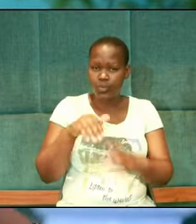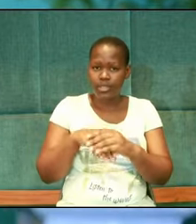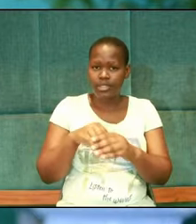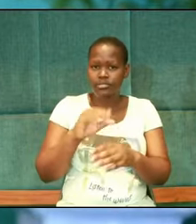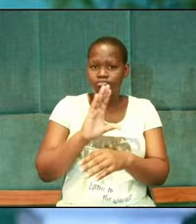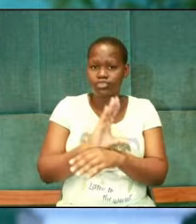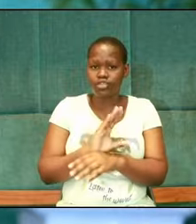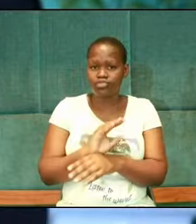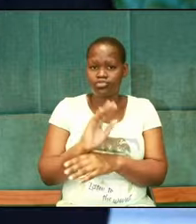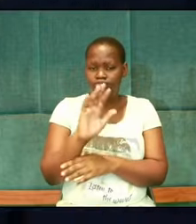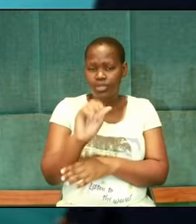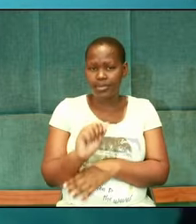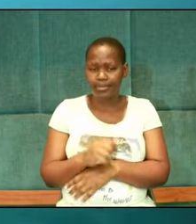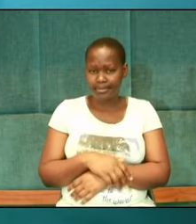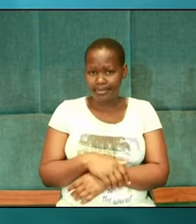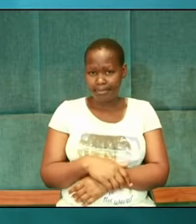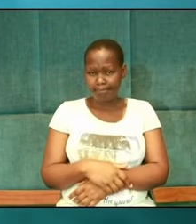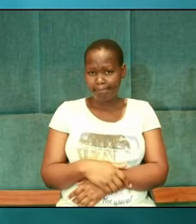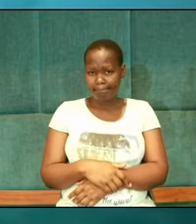come here.